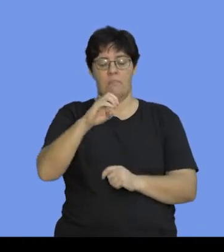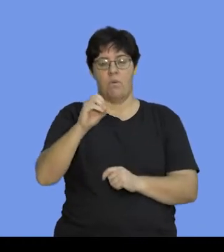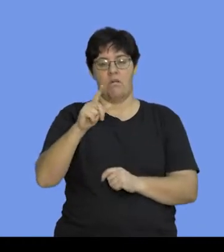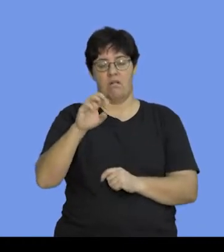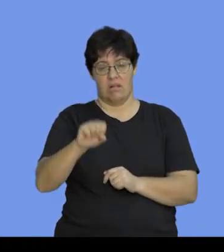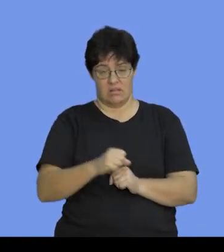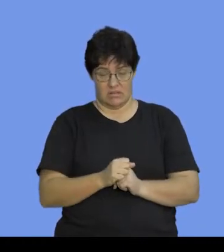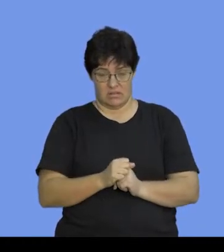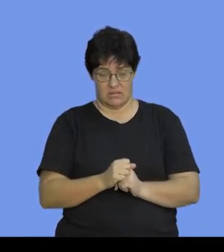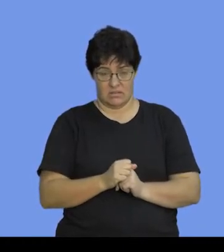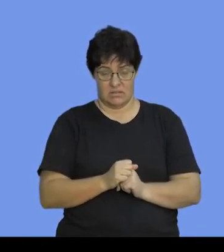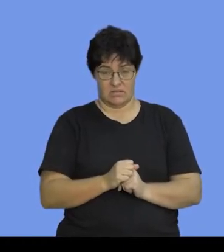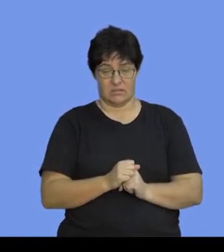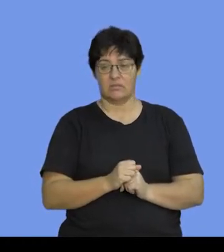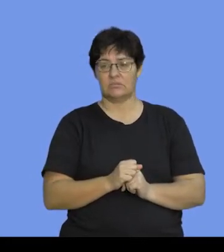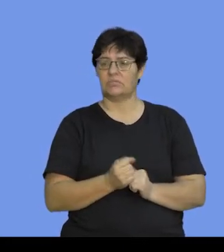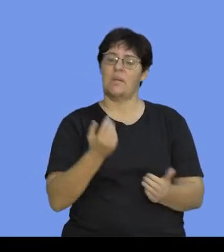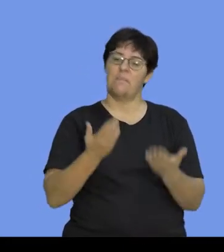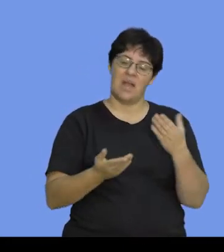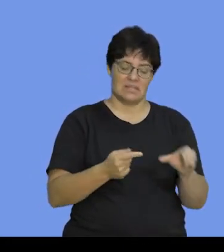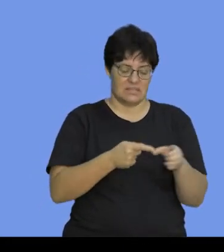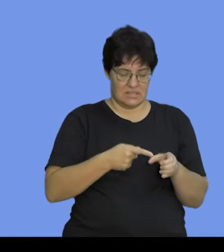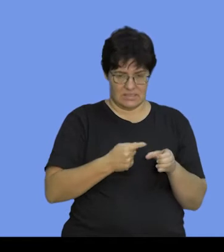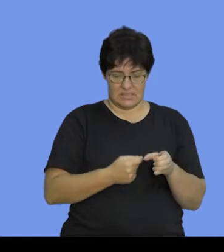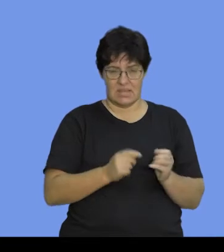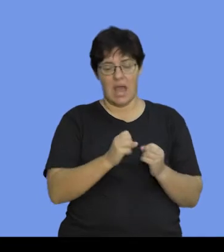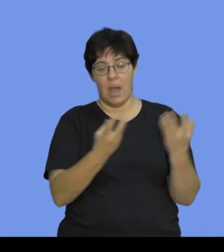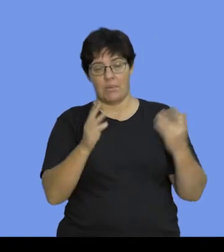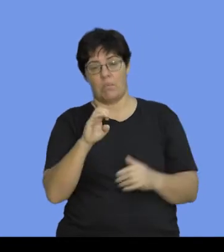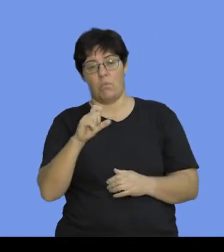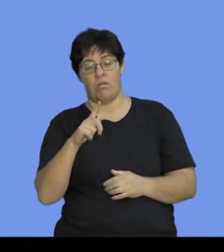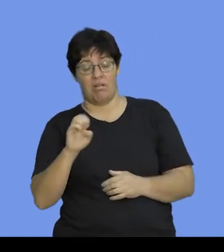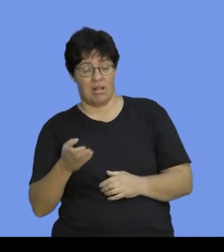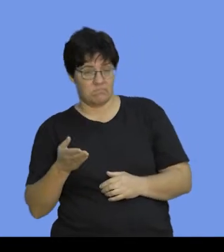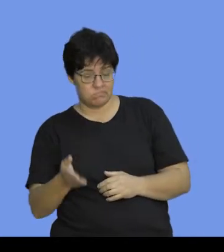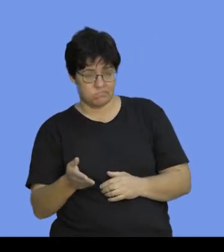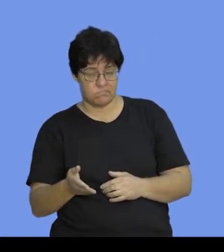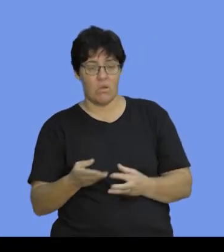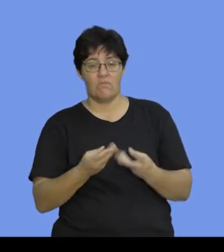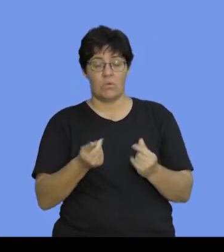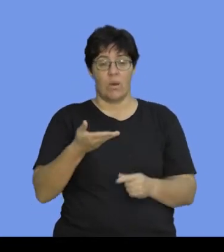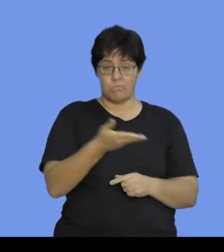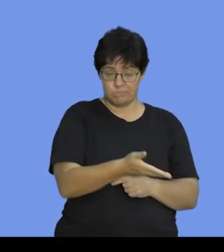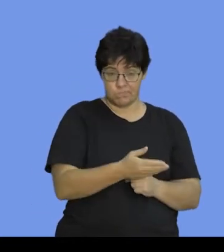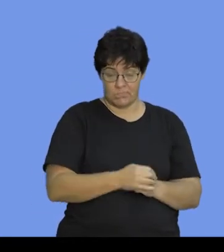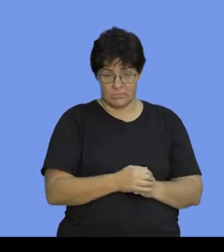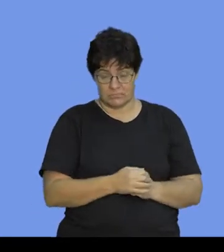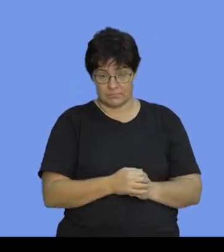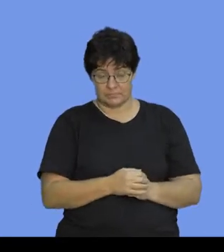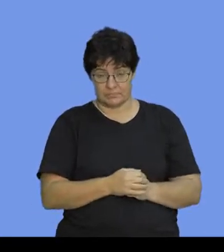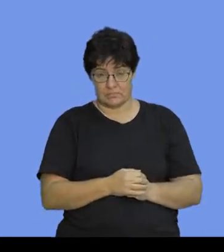Okay, we ask ourselves, given a mass of sample, how many moles of a substance or the solute is present in